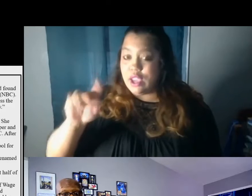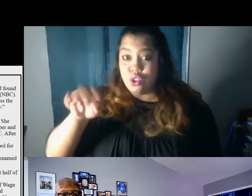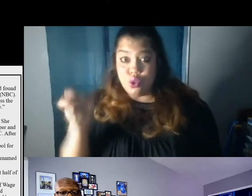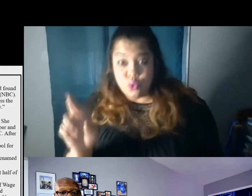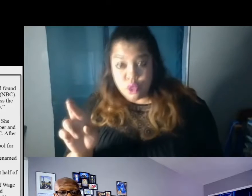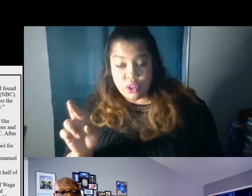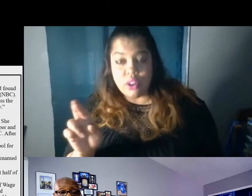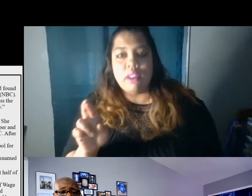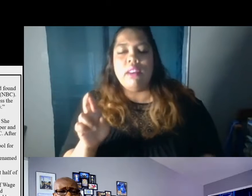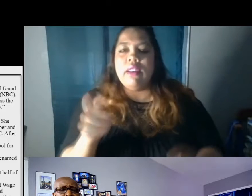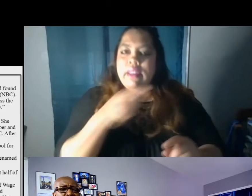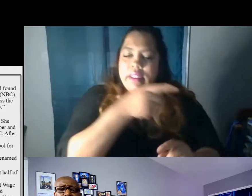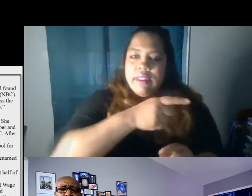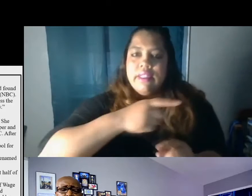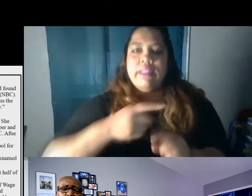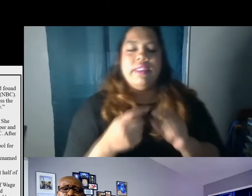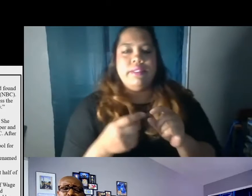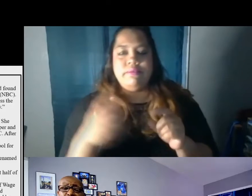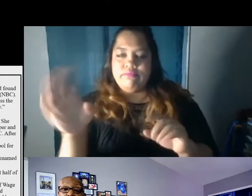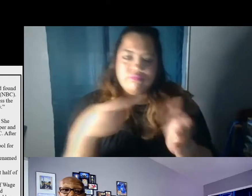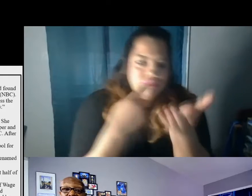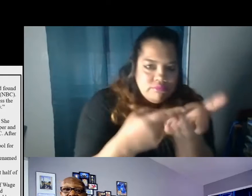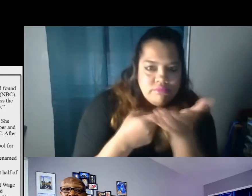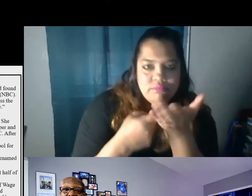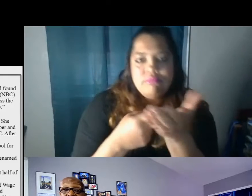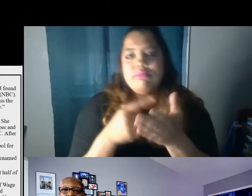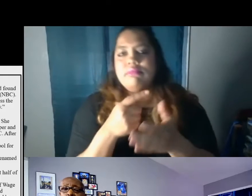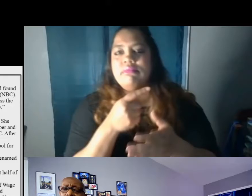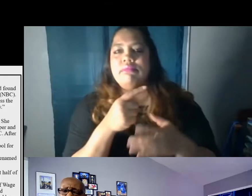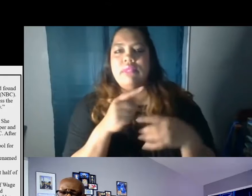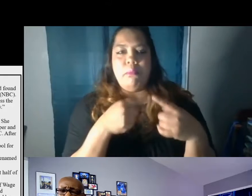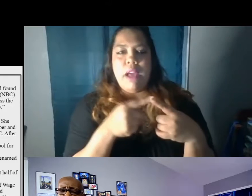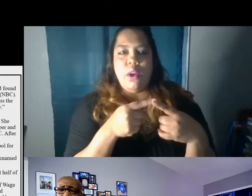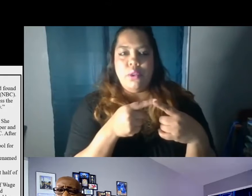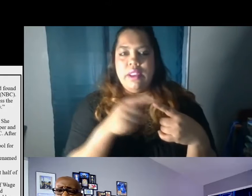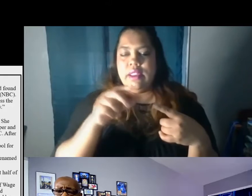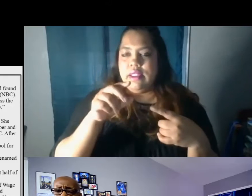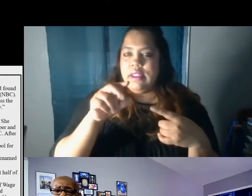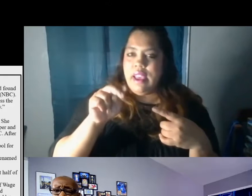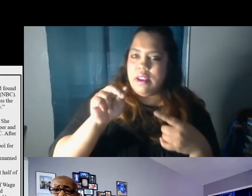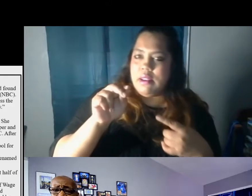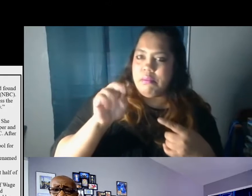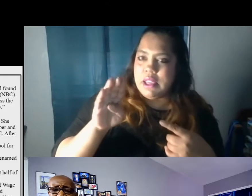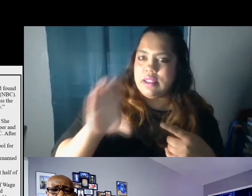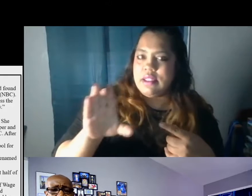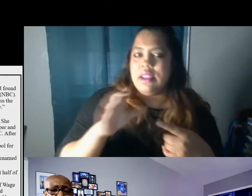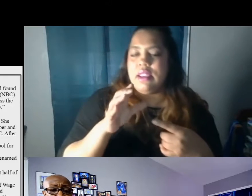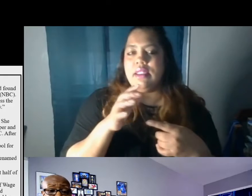made new. Miss Burroughs moved to Washington, D.C., where she attended high school